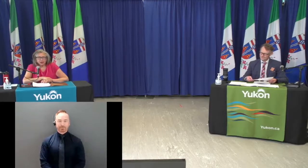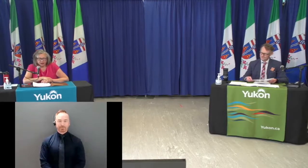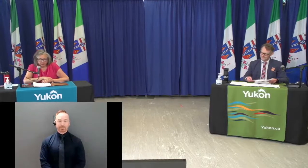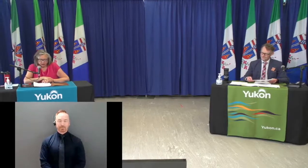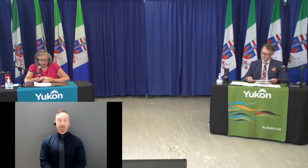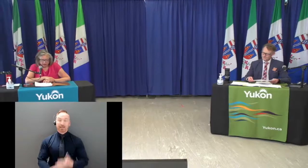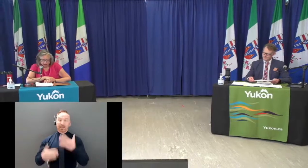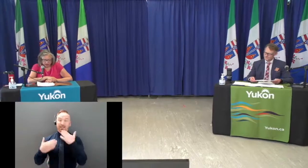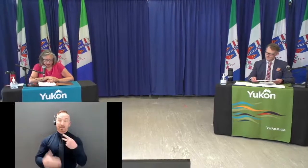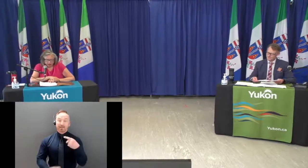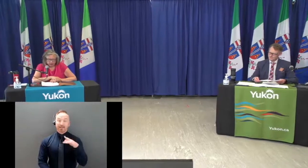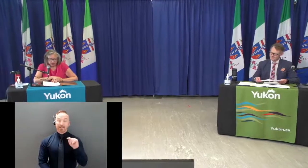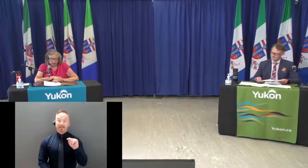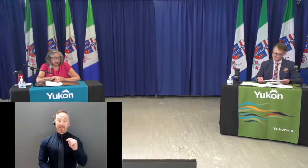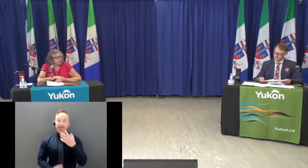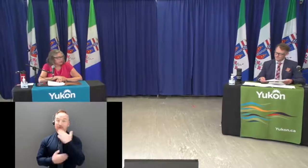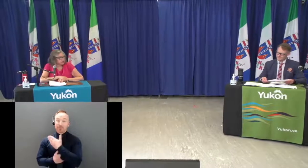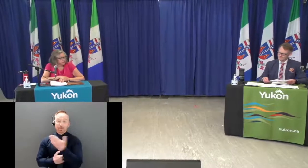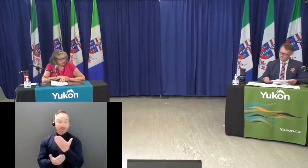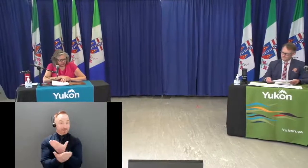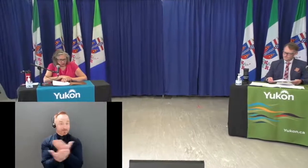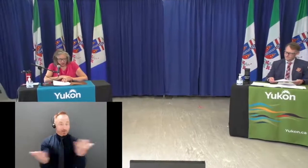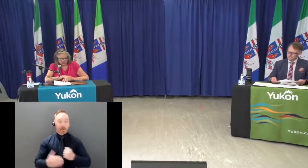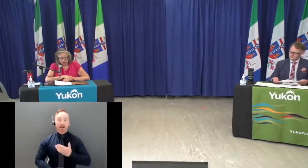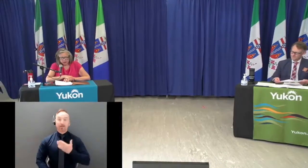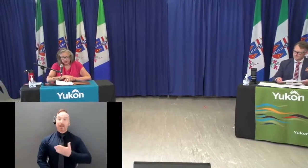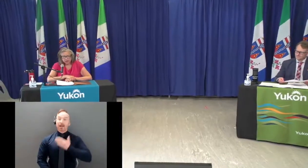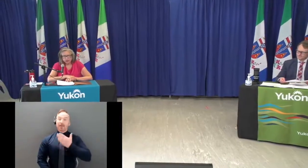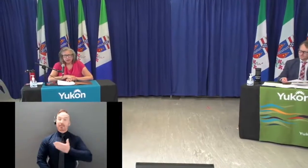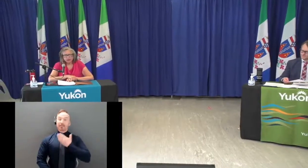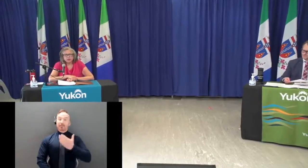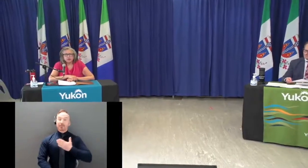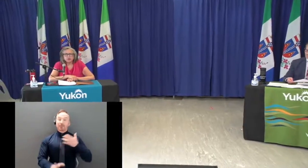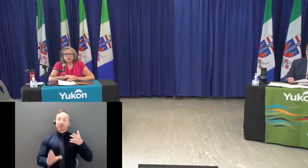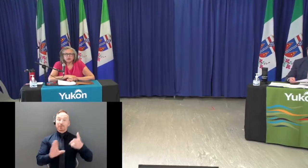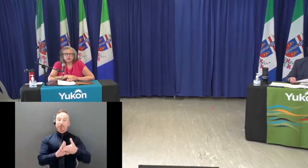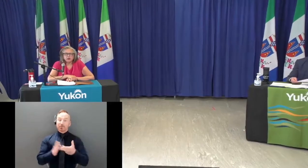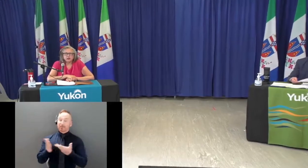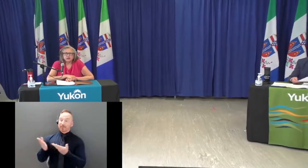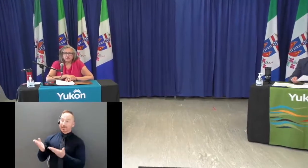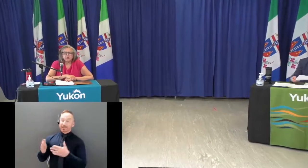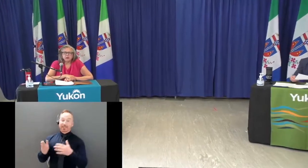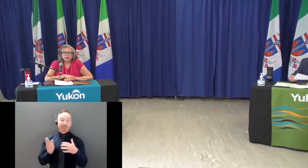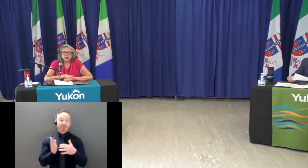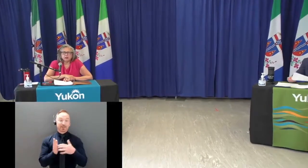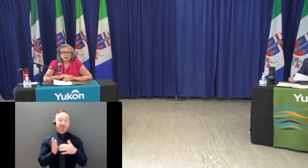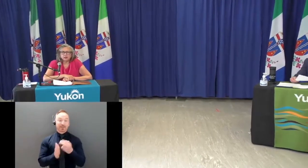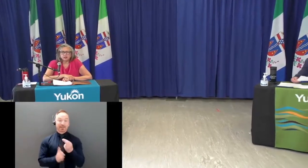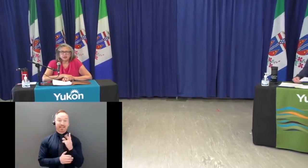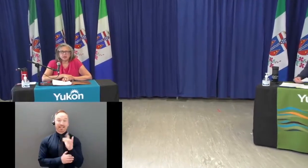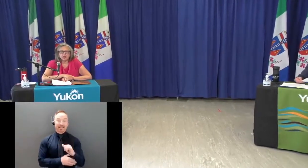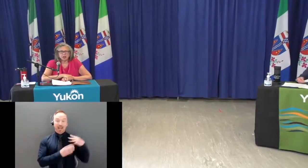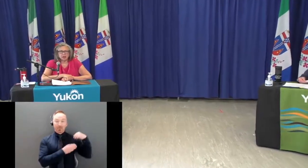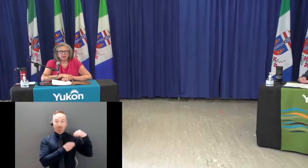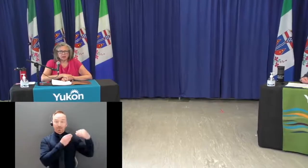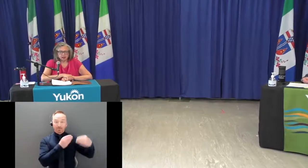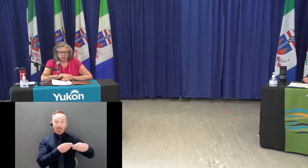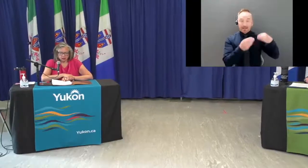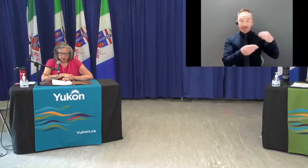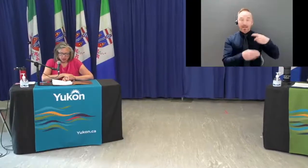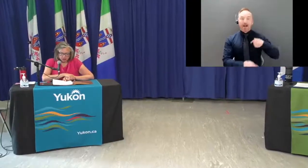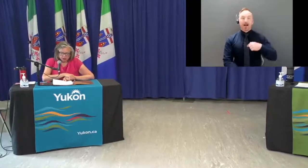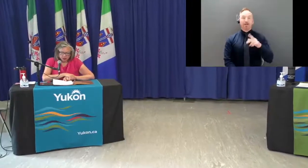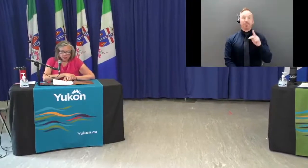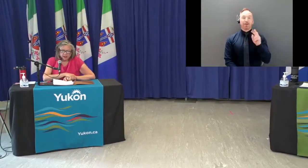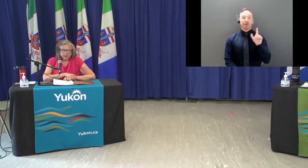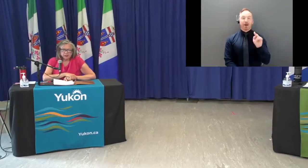Pat. Good morning, everyone. I'm really happy to be here with Dr. Hanley on the traditional territory of the Kwanlandan First Nation and the Ta